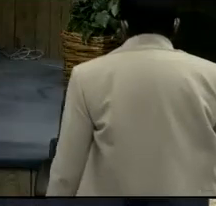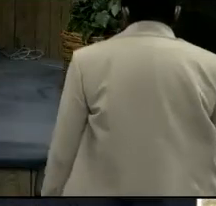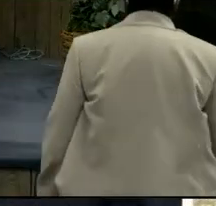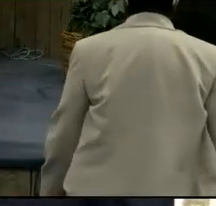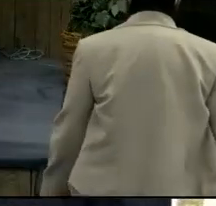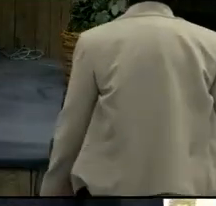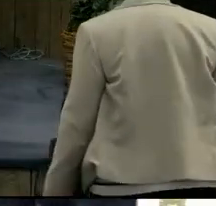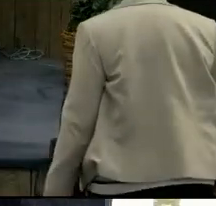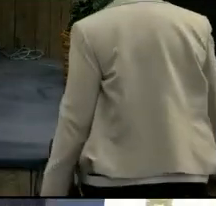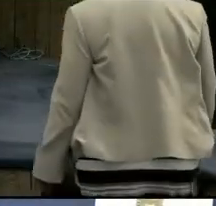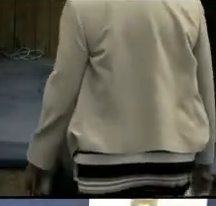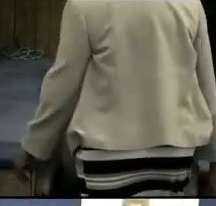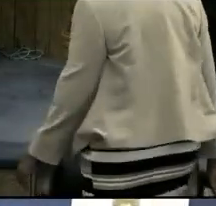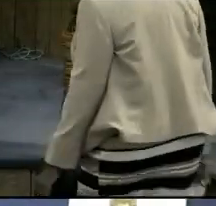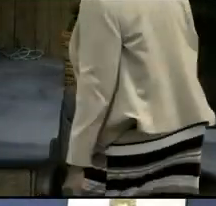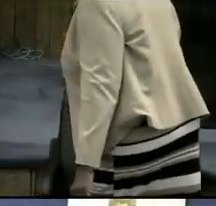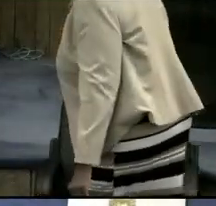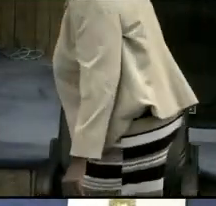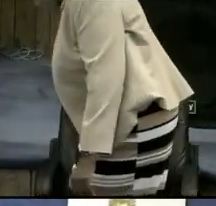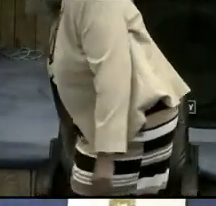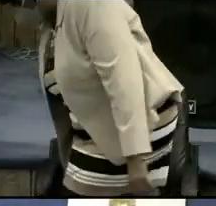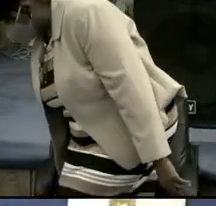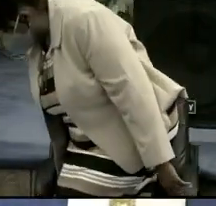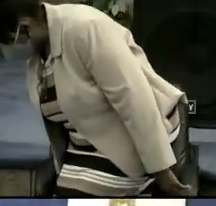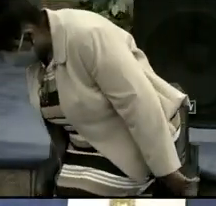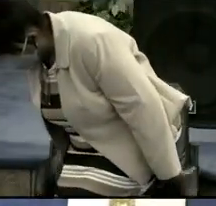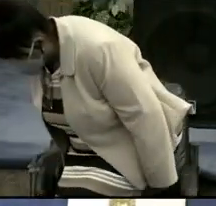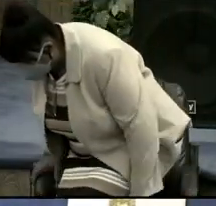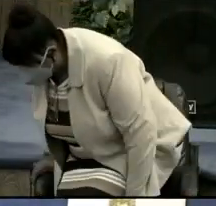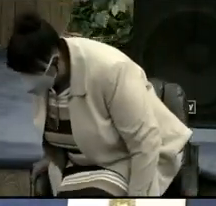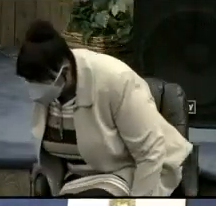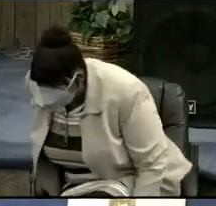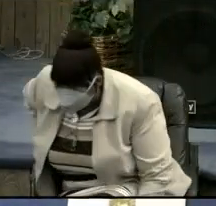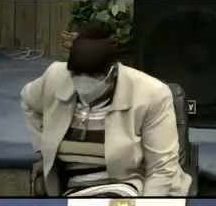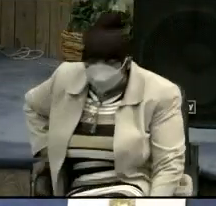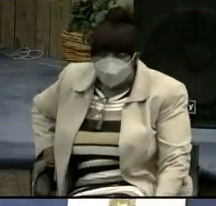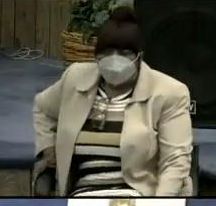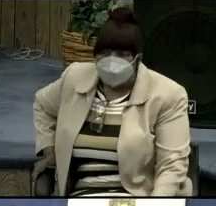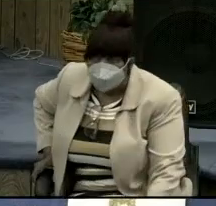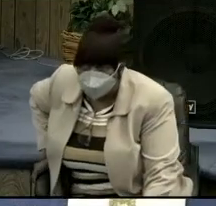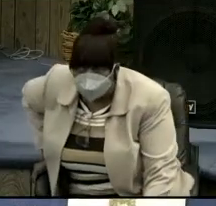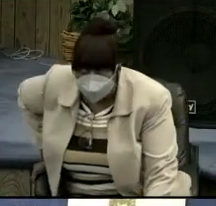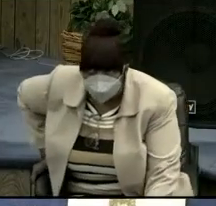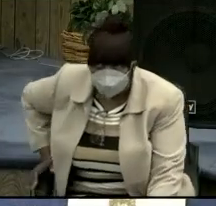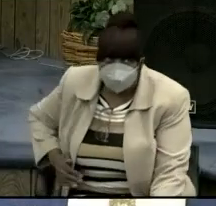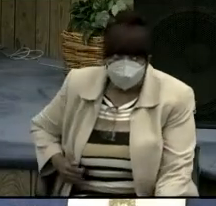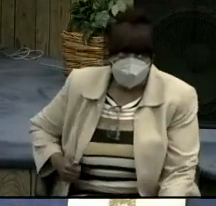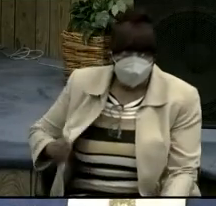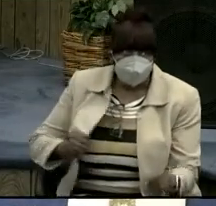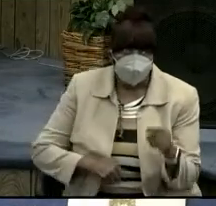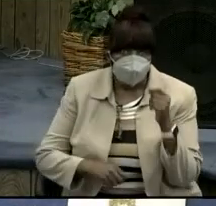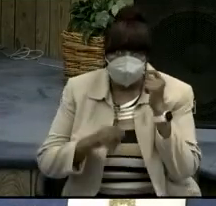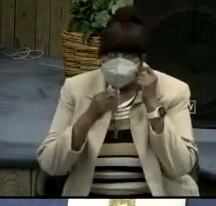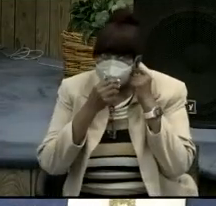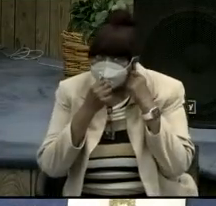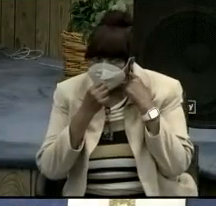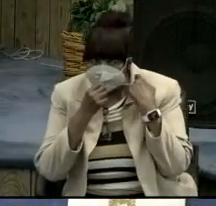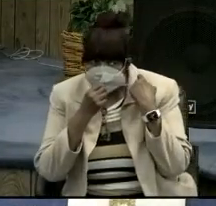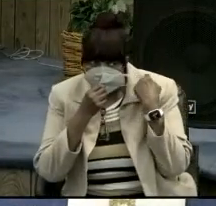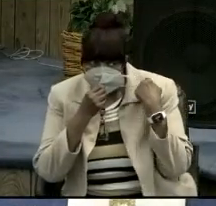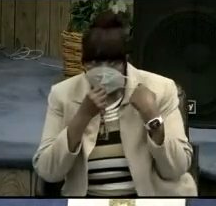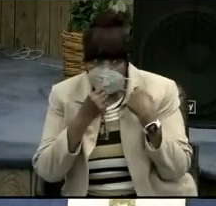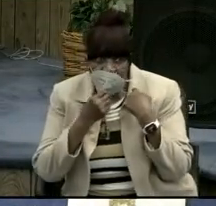make sure that everybody is going to be all right. But what we're monitoring is this location. And this